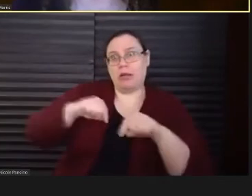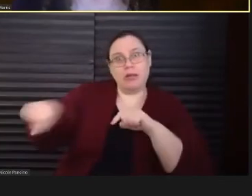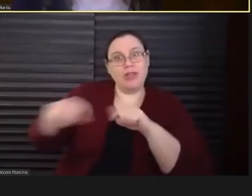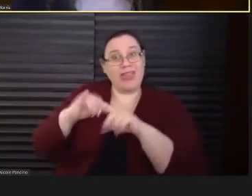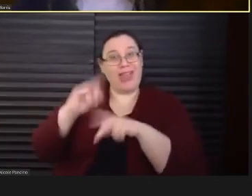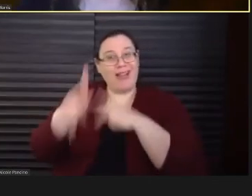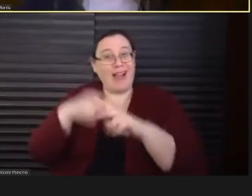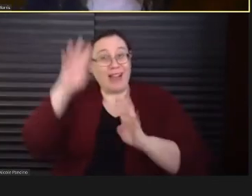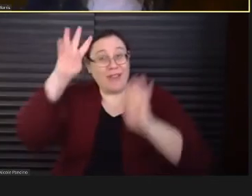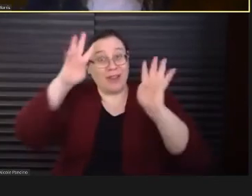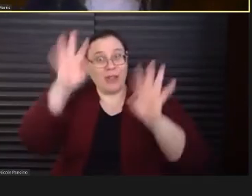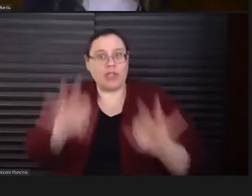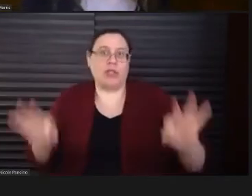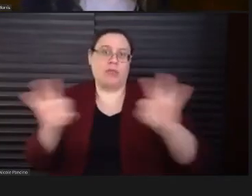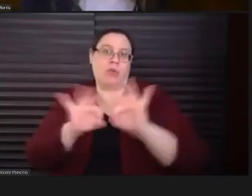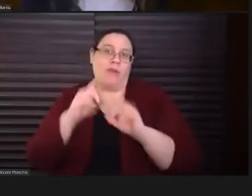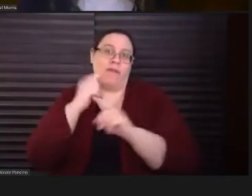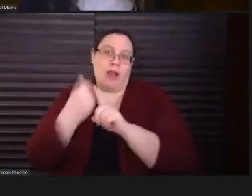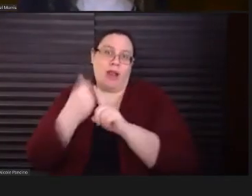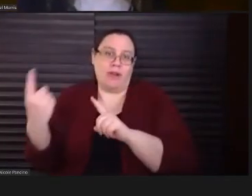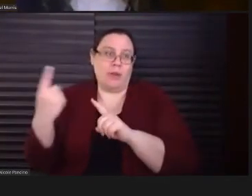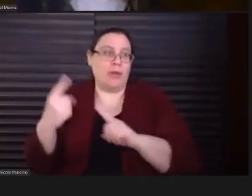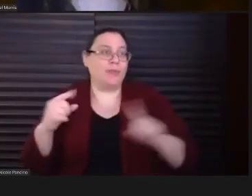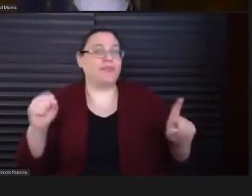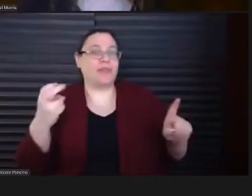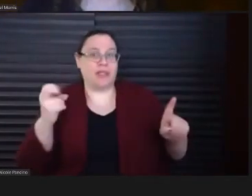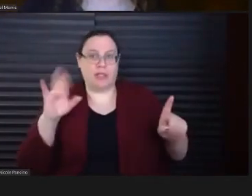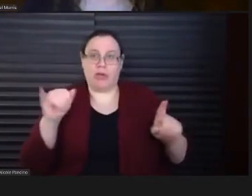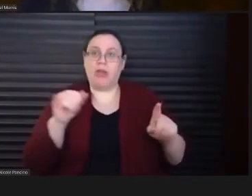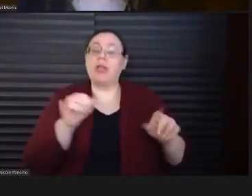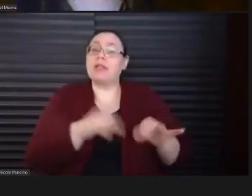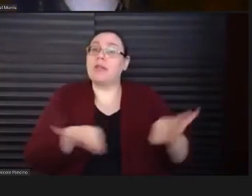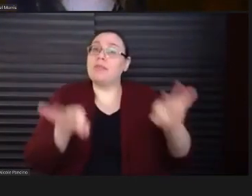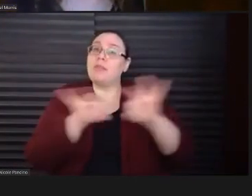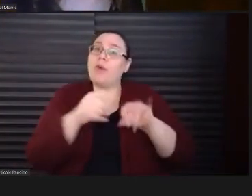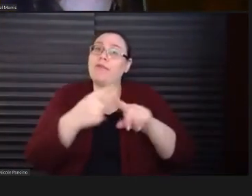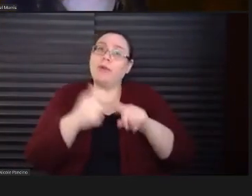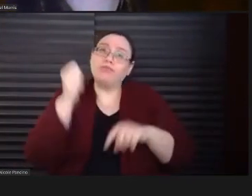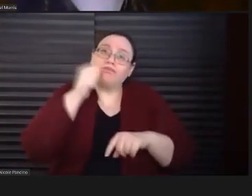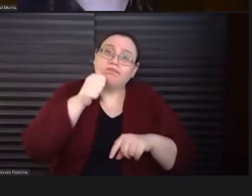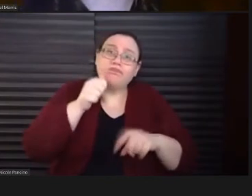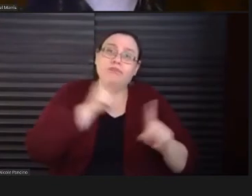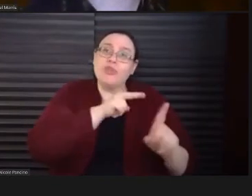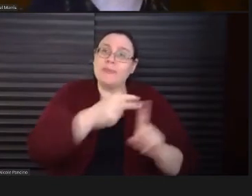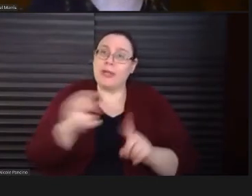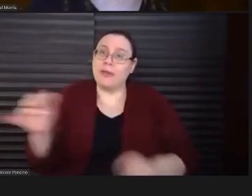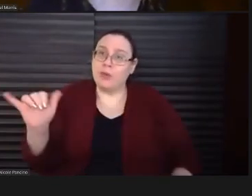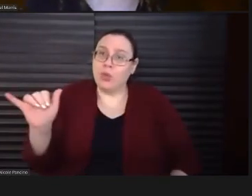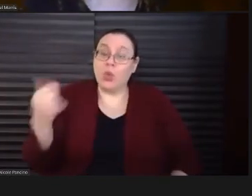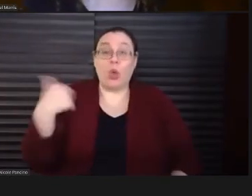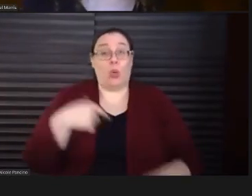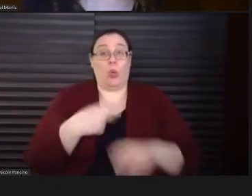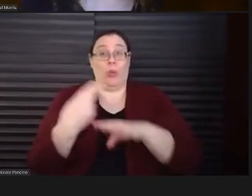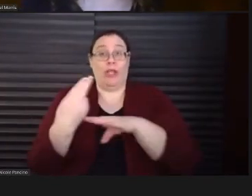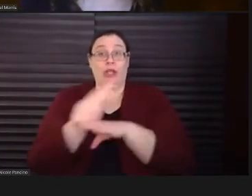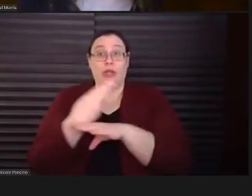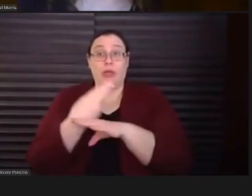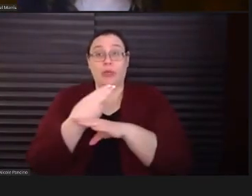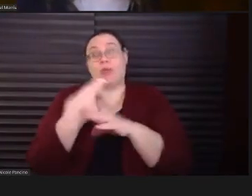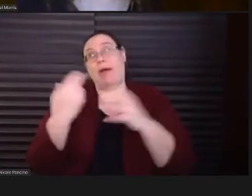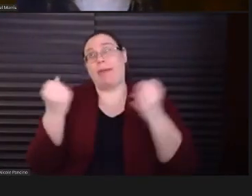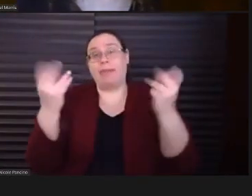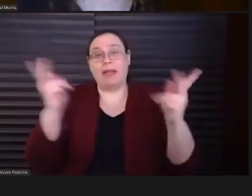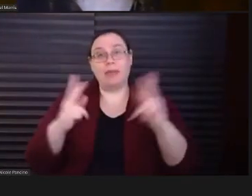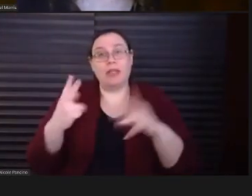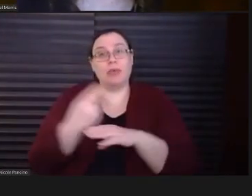everybody. It's also important from the practical perspective, because where we're using, or where a lot of people are